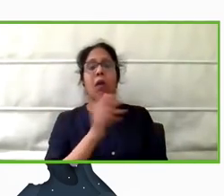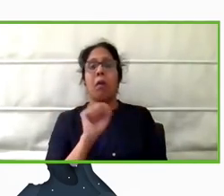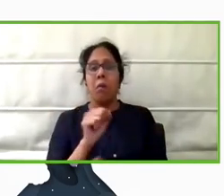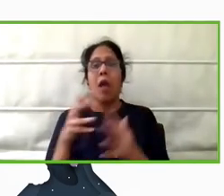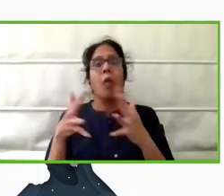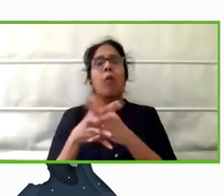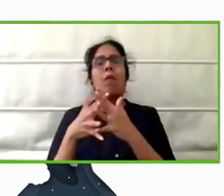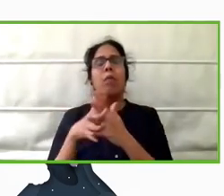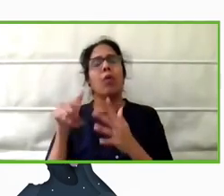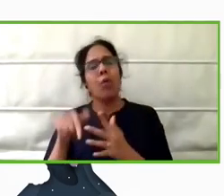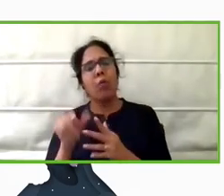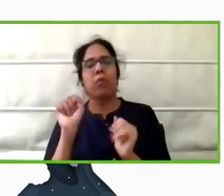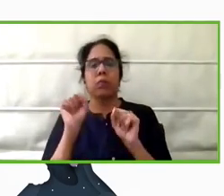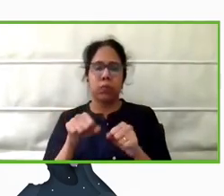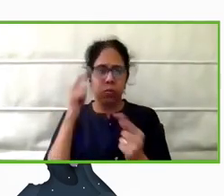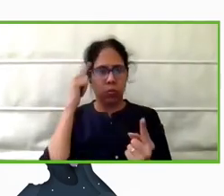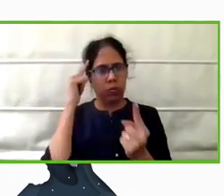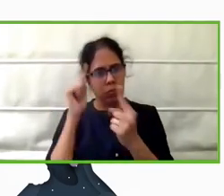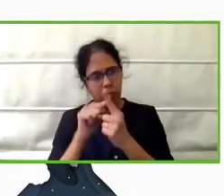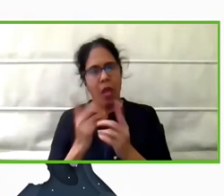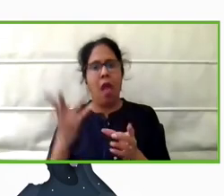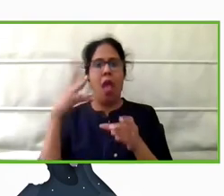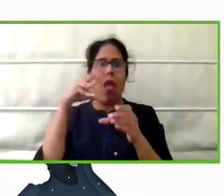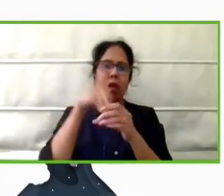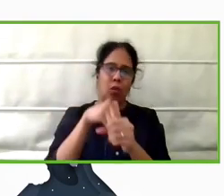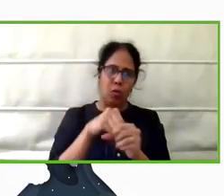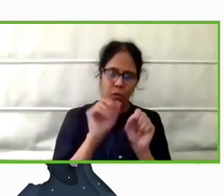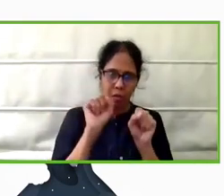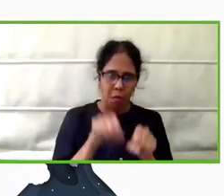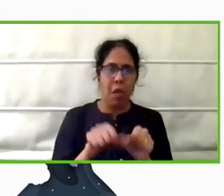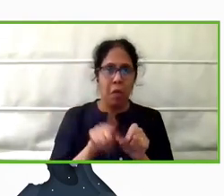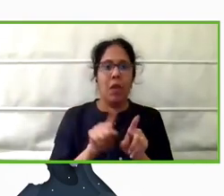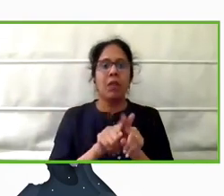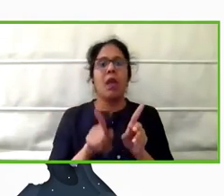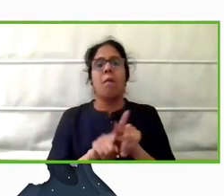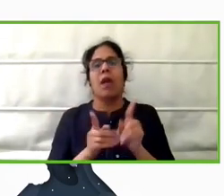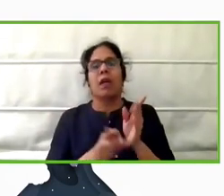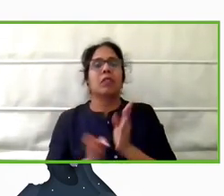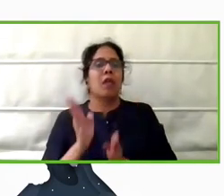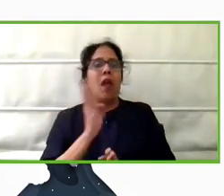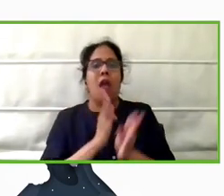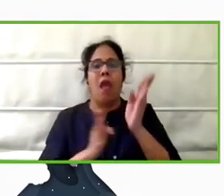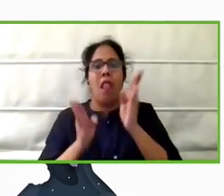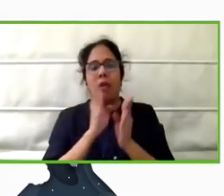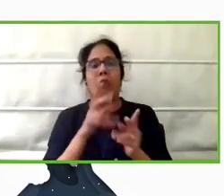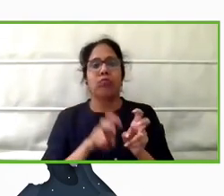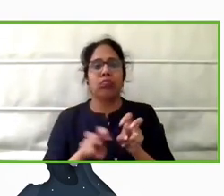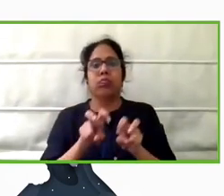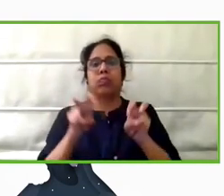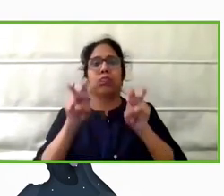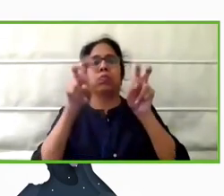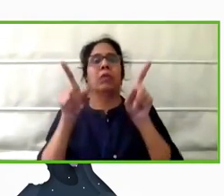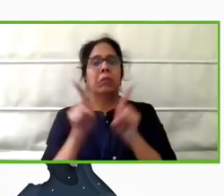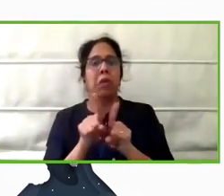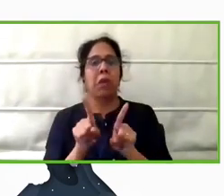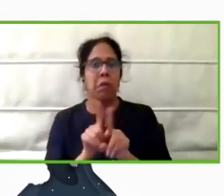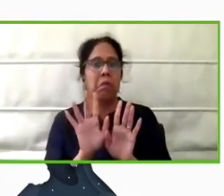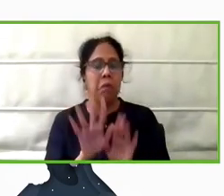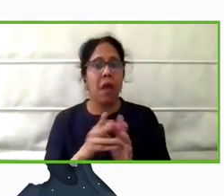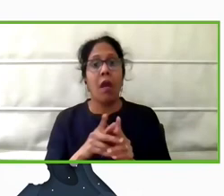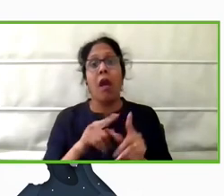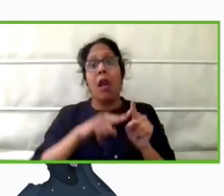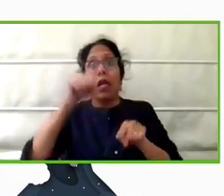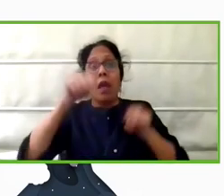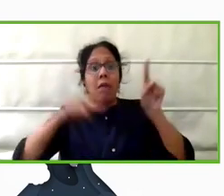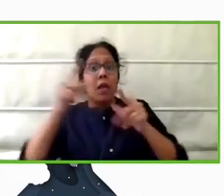inclusive on a bunch of different levels, and we're still on that journey. Right. And because we really want to have diversity in